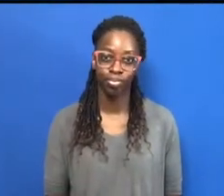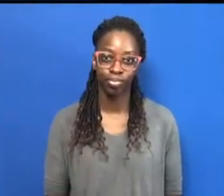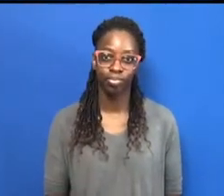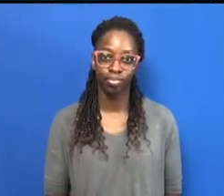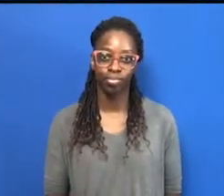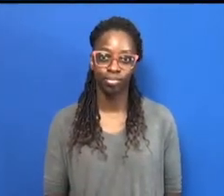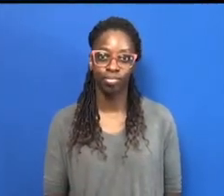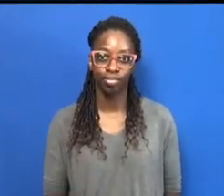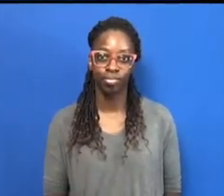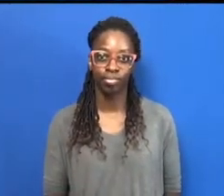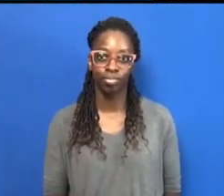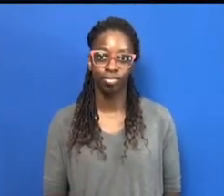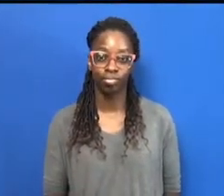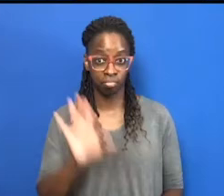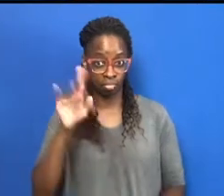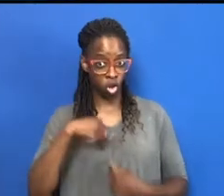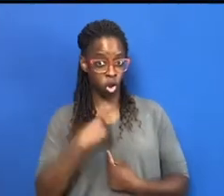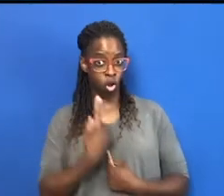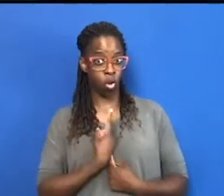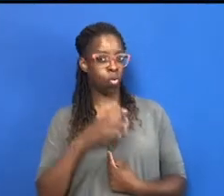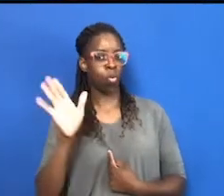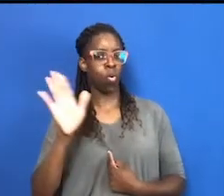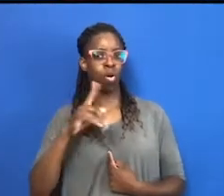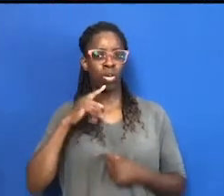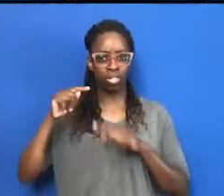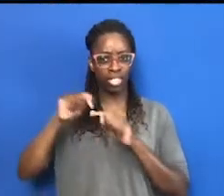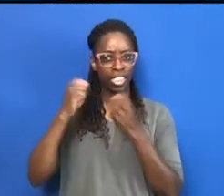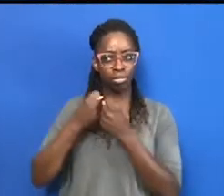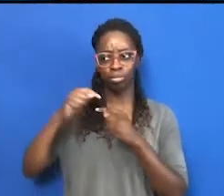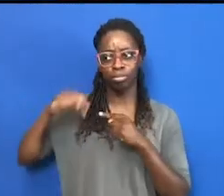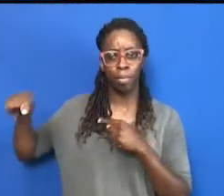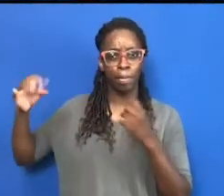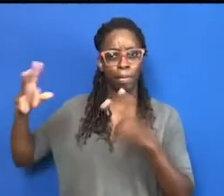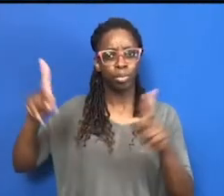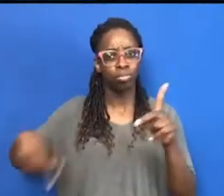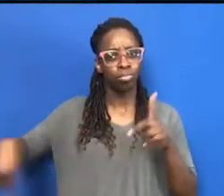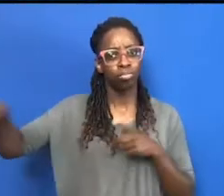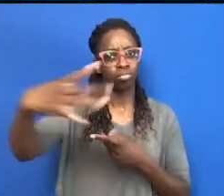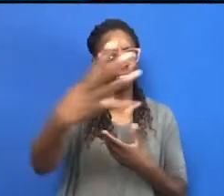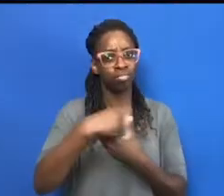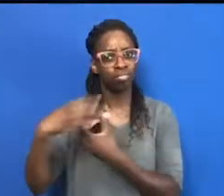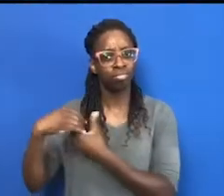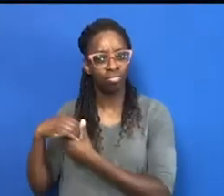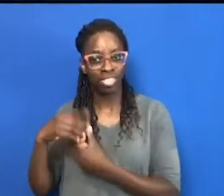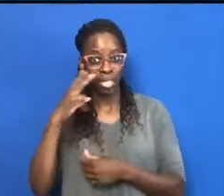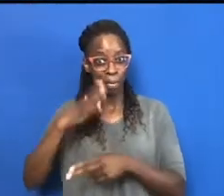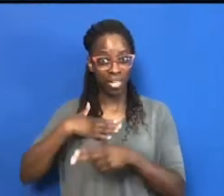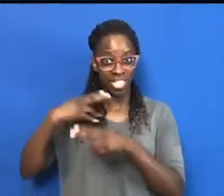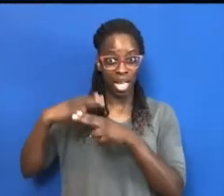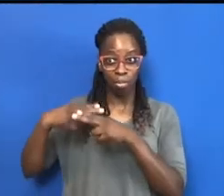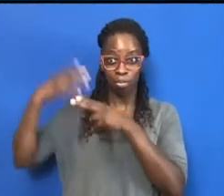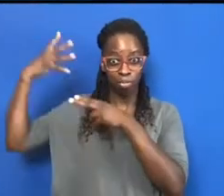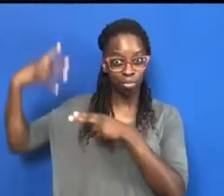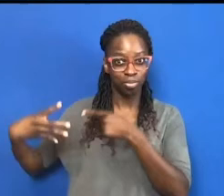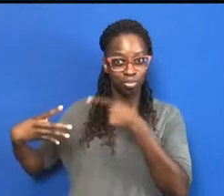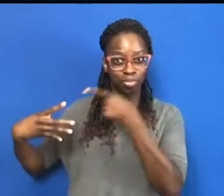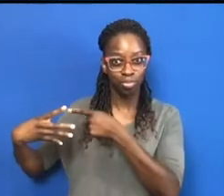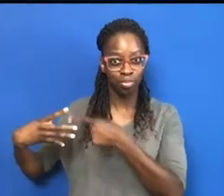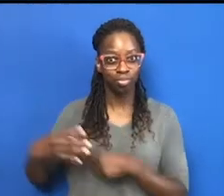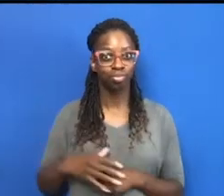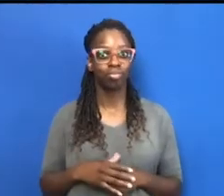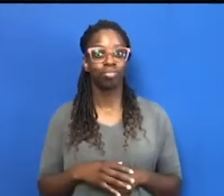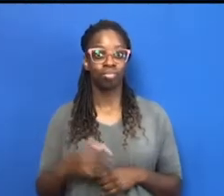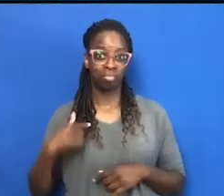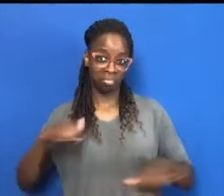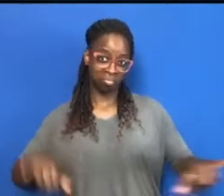presentation. I am not in the habit of quoting myself. That was somebody else, but I'll take it. Any good